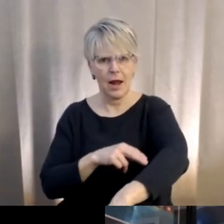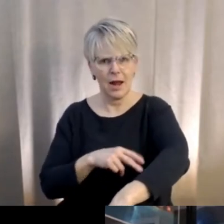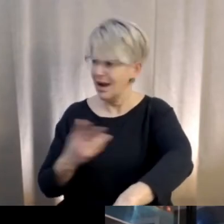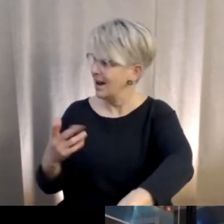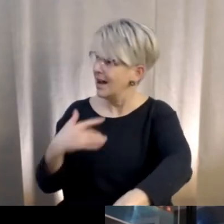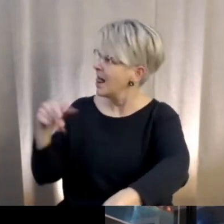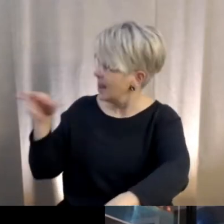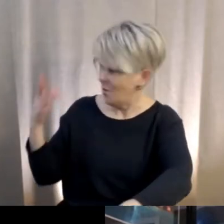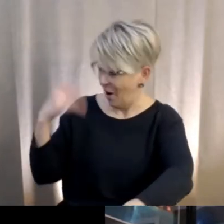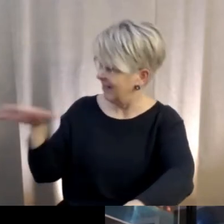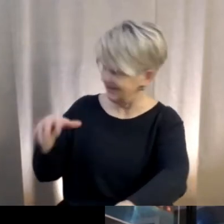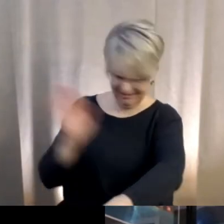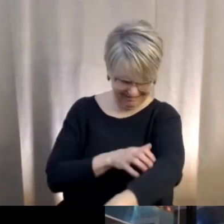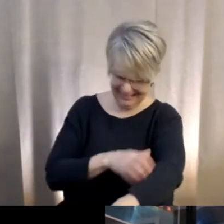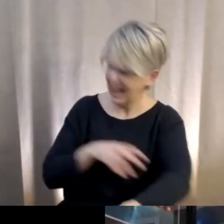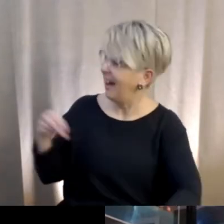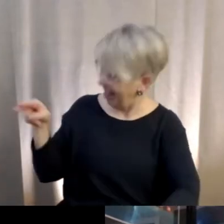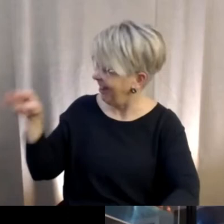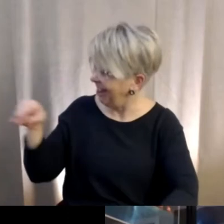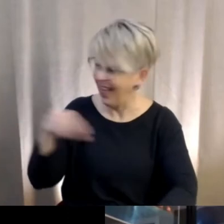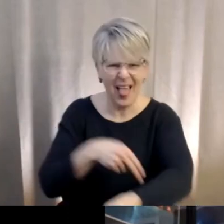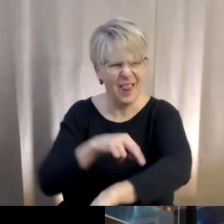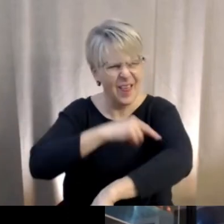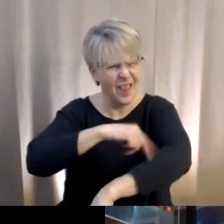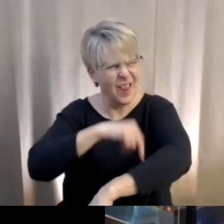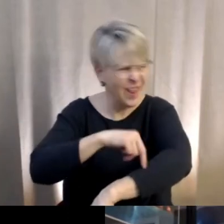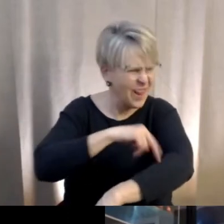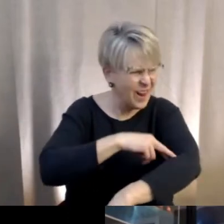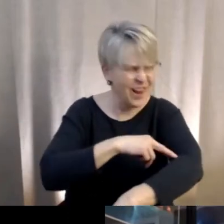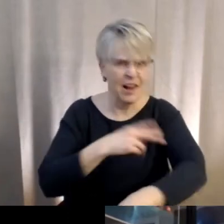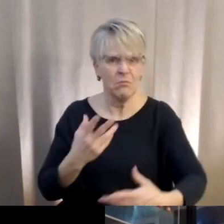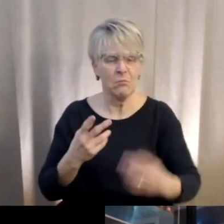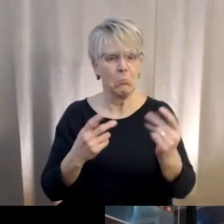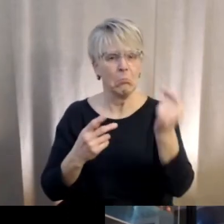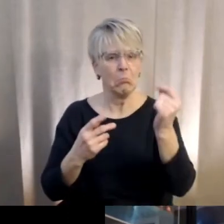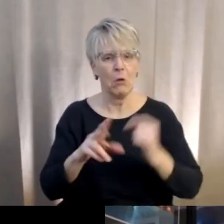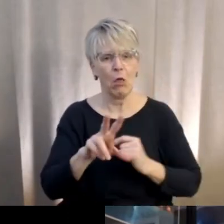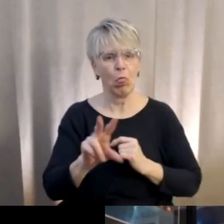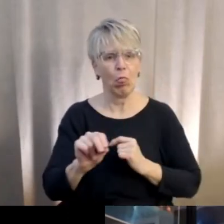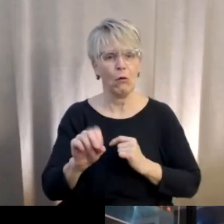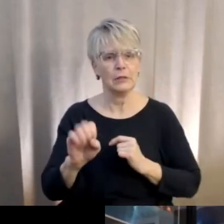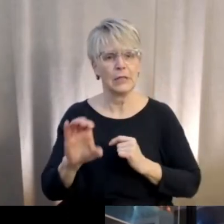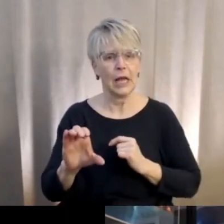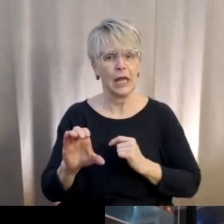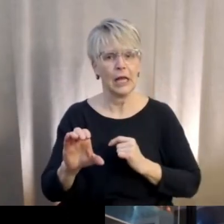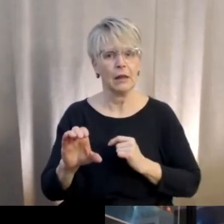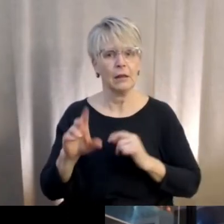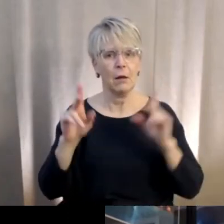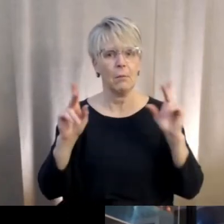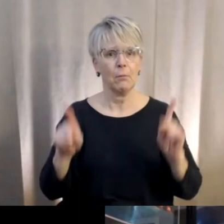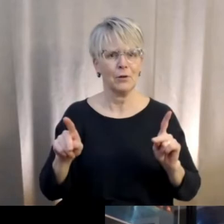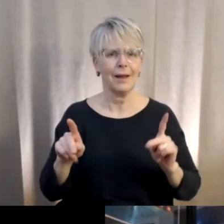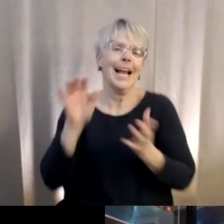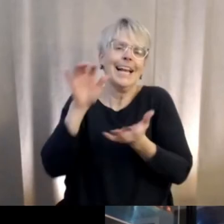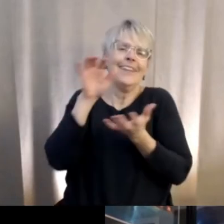understand. Like, that's my dog's perspective basically. And then within like 30 seconds, you know, the individual was laughing